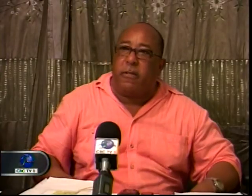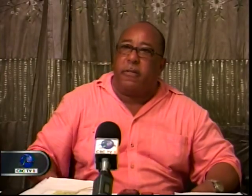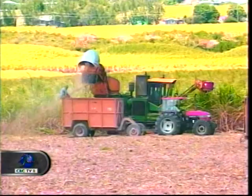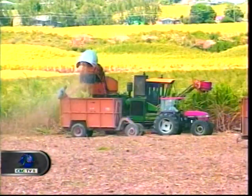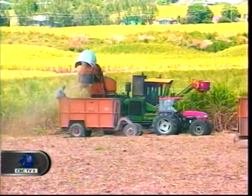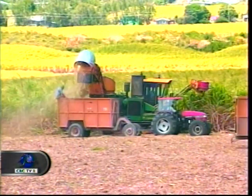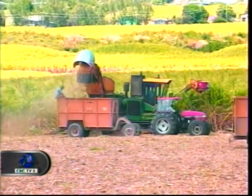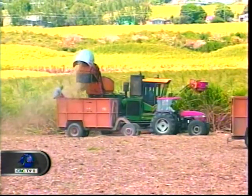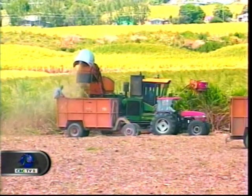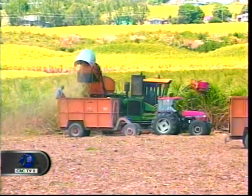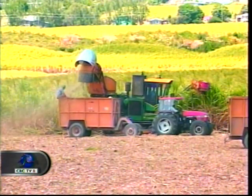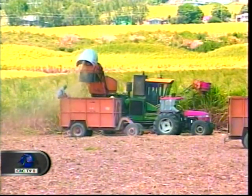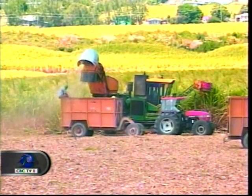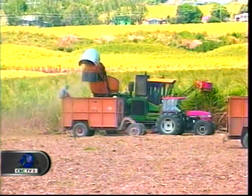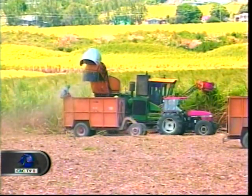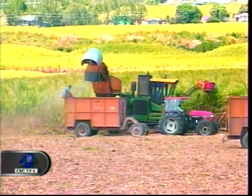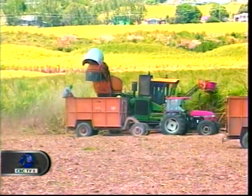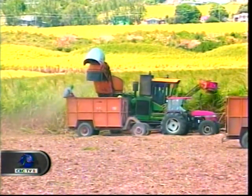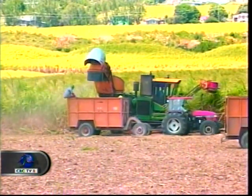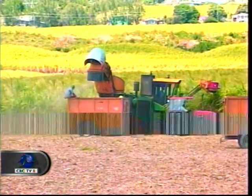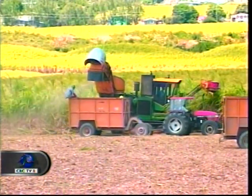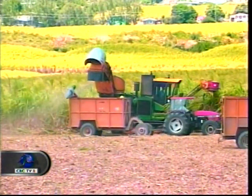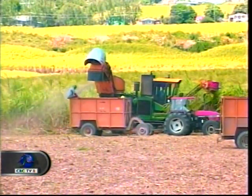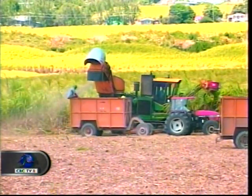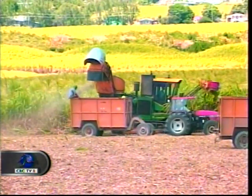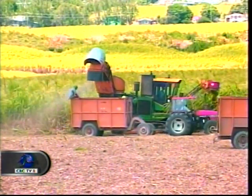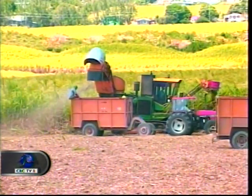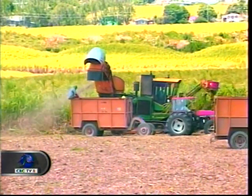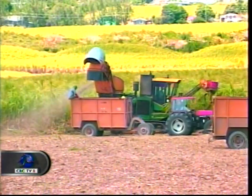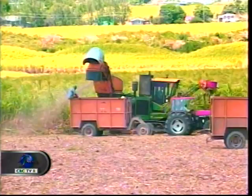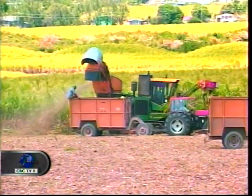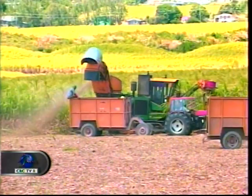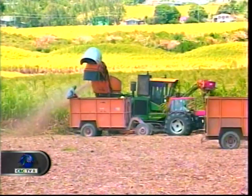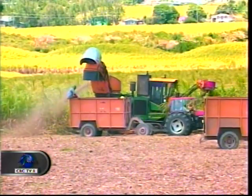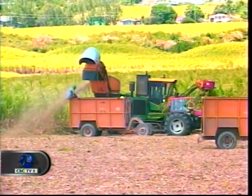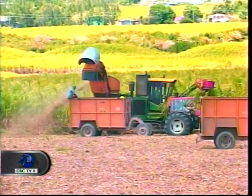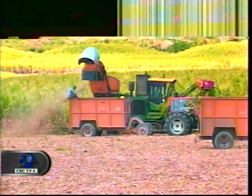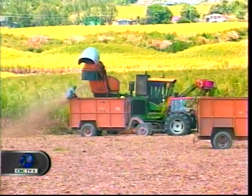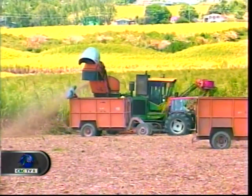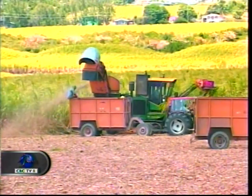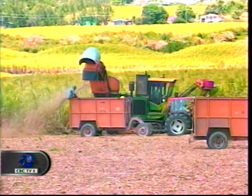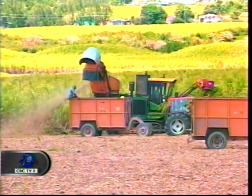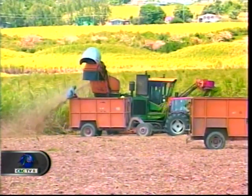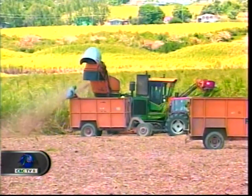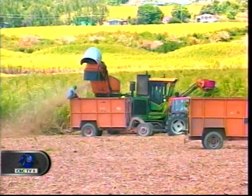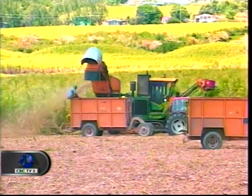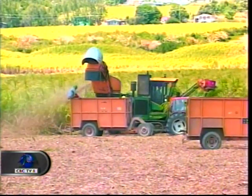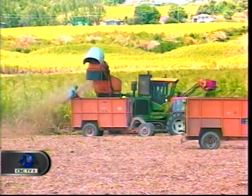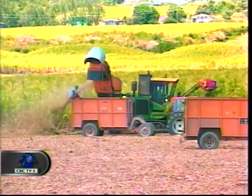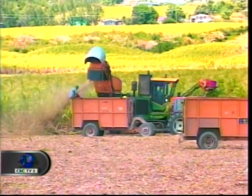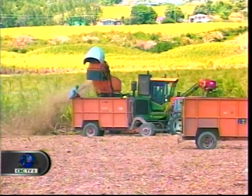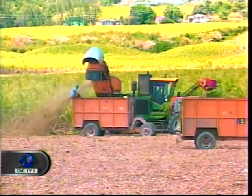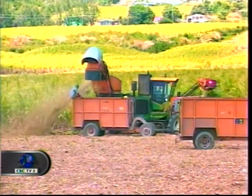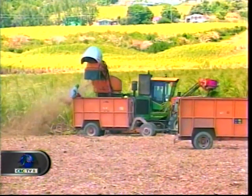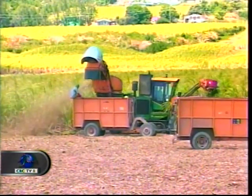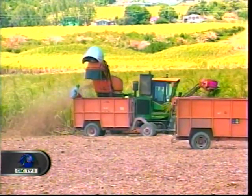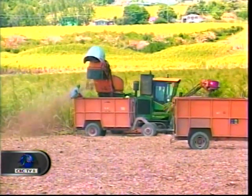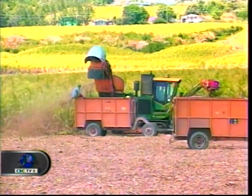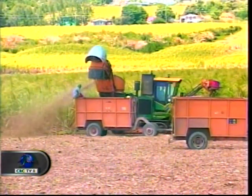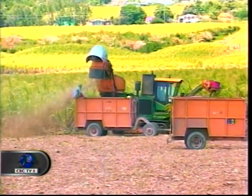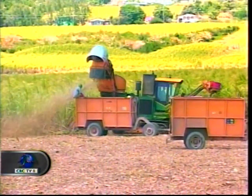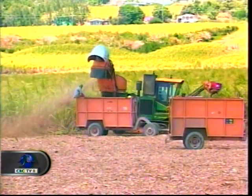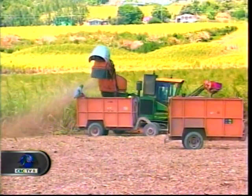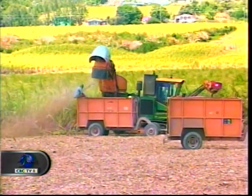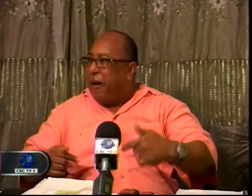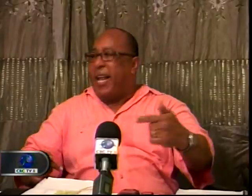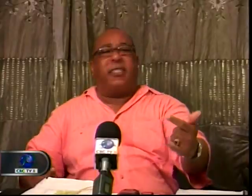shirt. The Agriculture Minister has acknowledged that there have been reported challenges with the Japanese financing of the project. They had trouble not